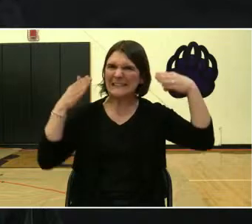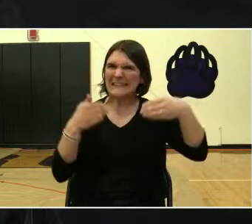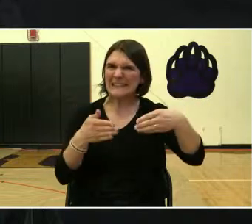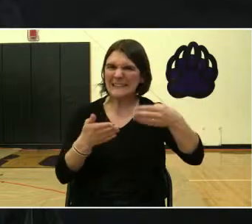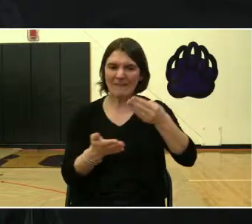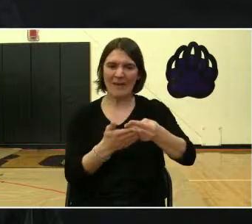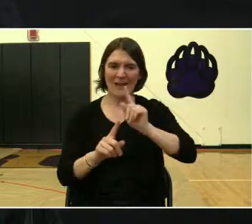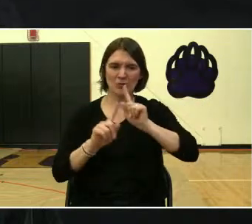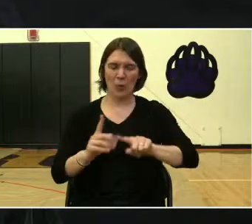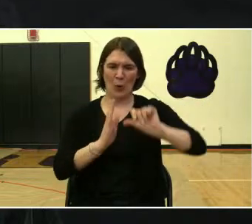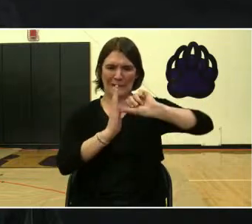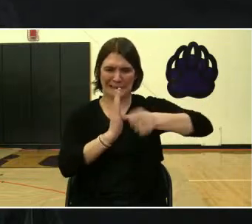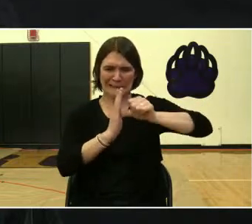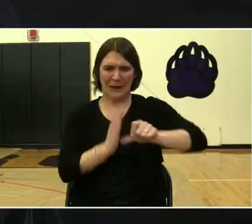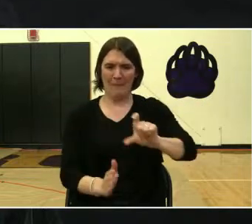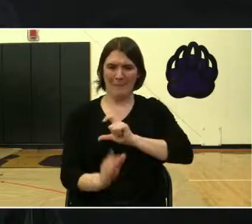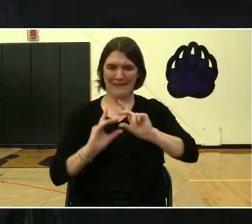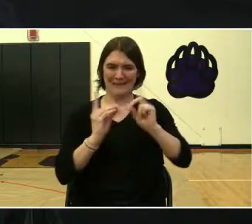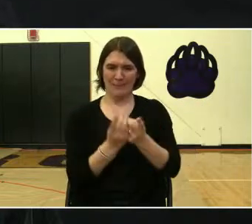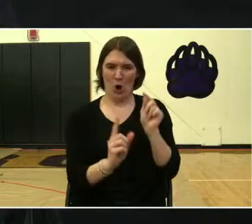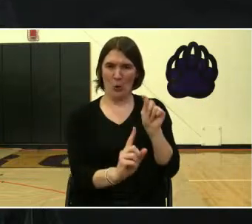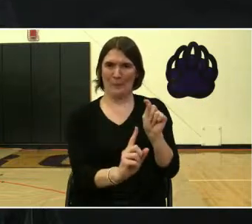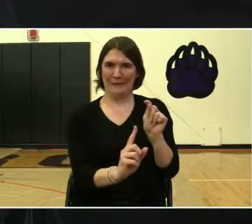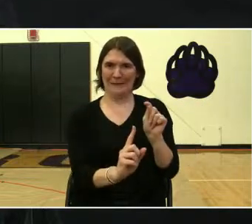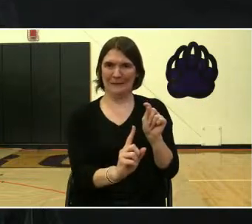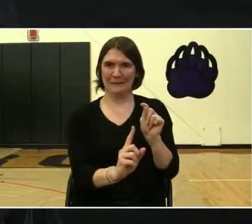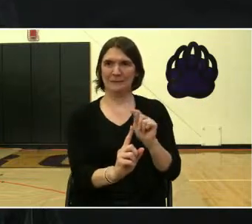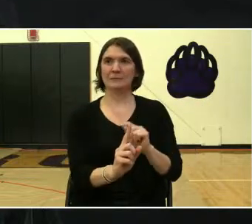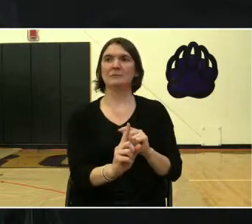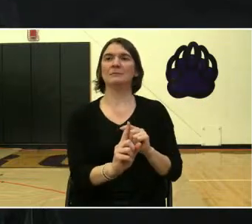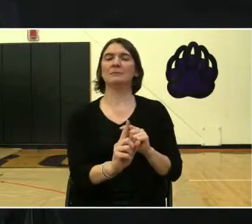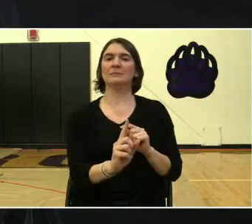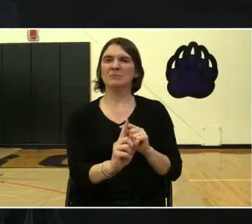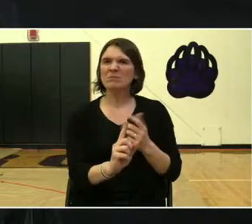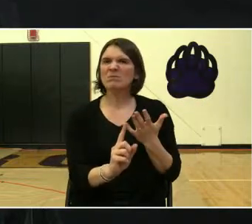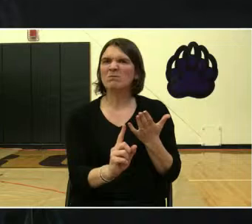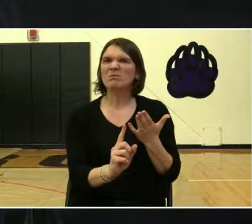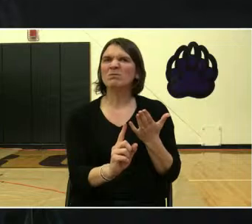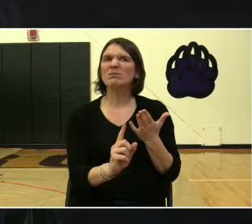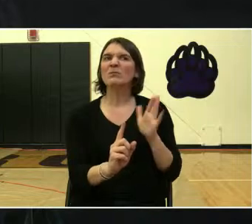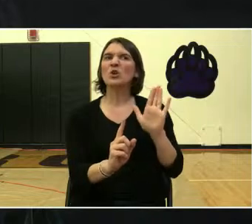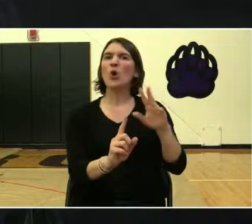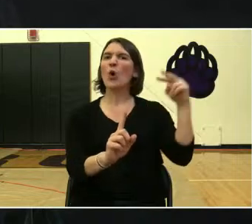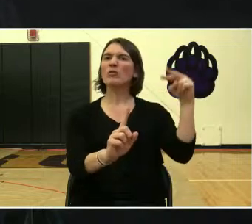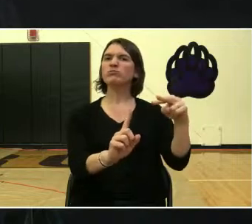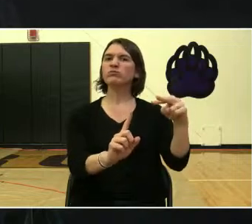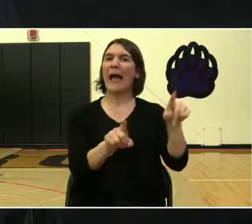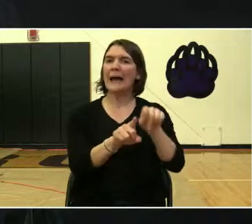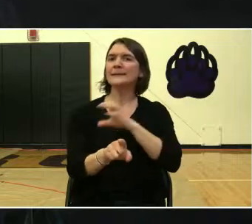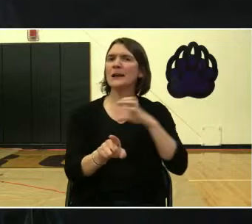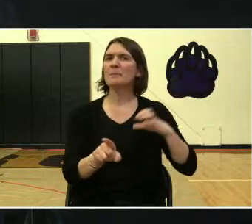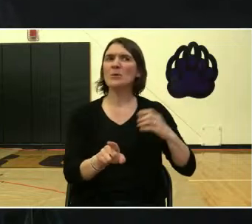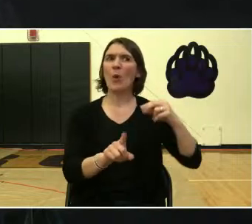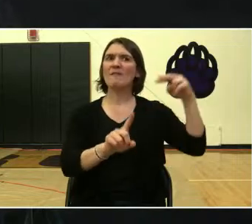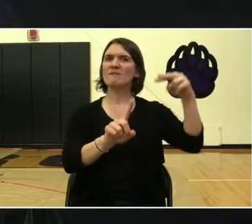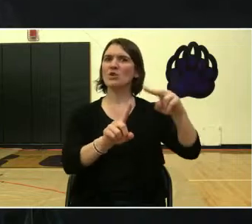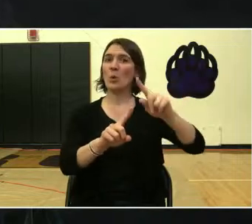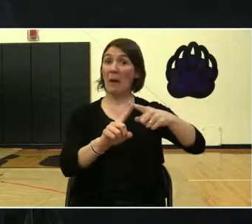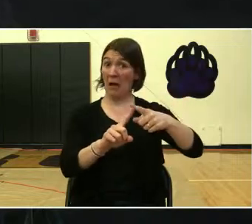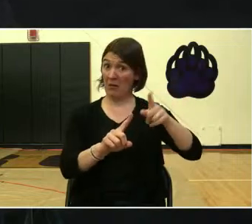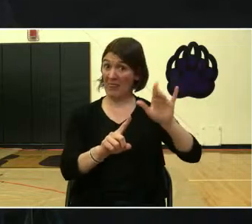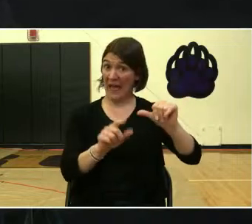finance report on the police department and uh what's the finance committee's position about the